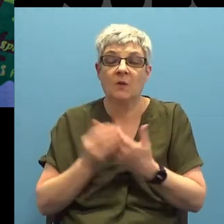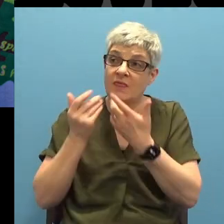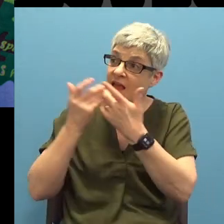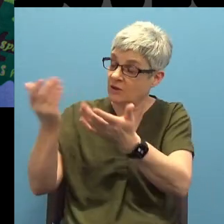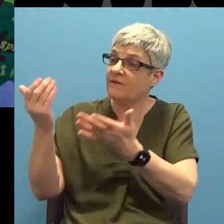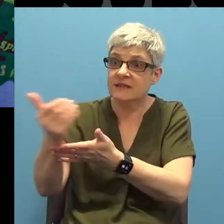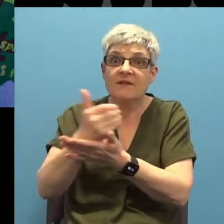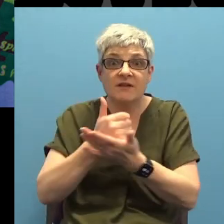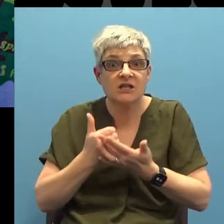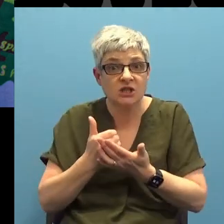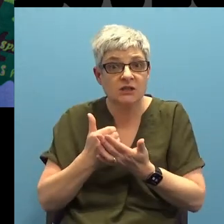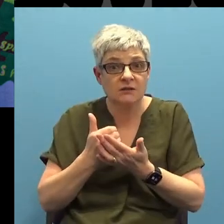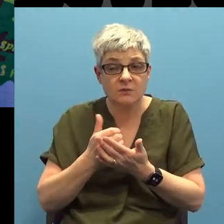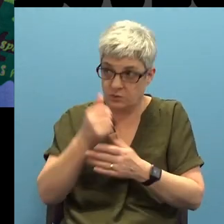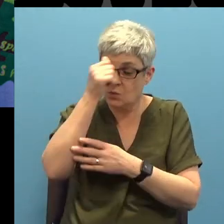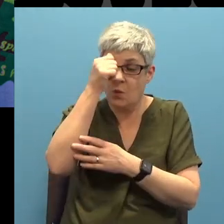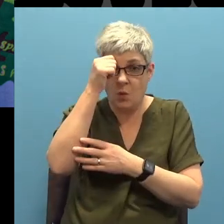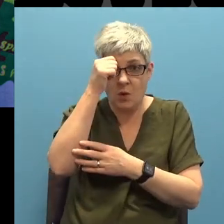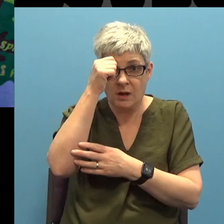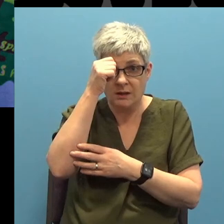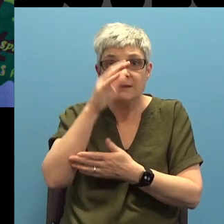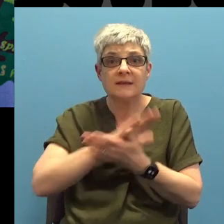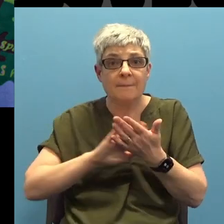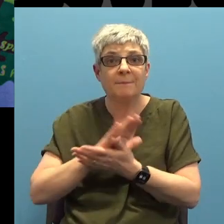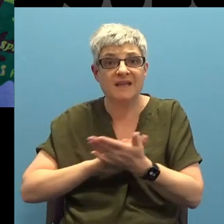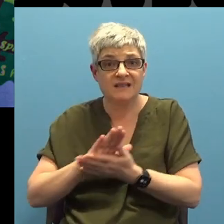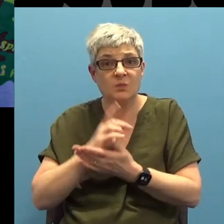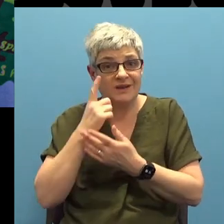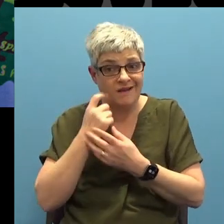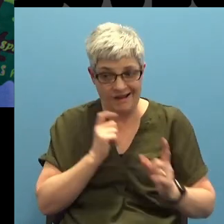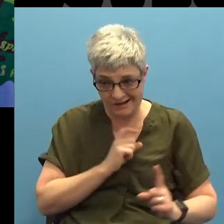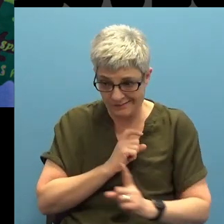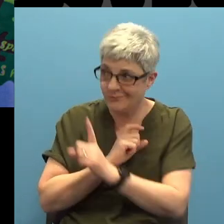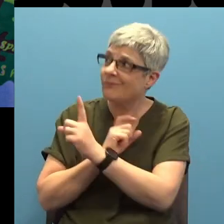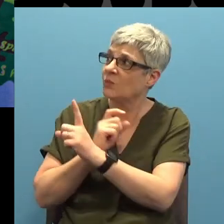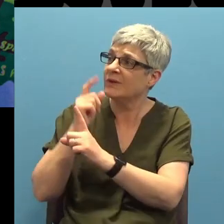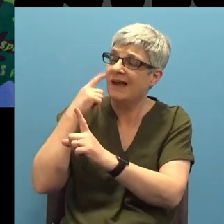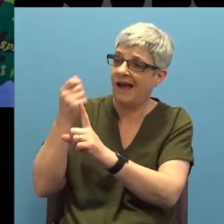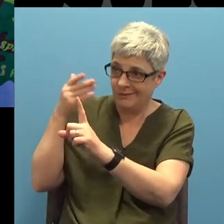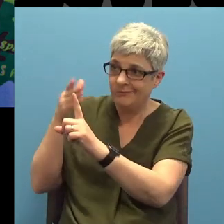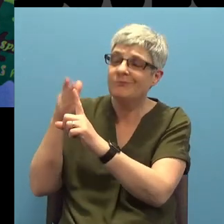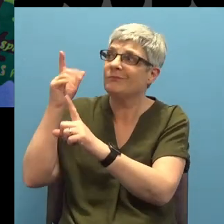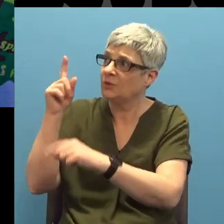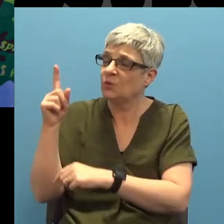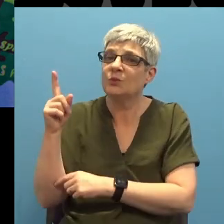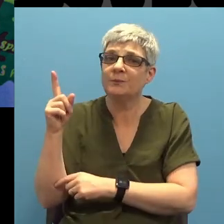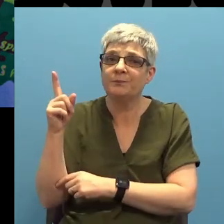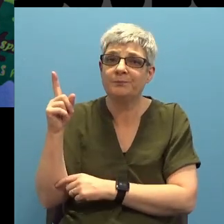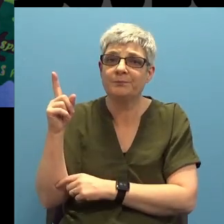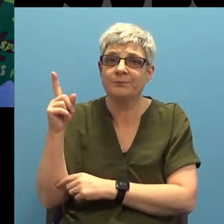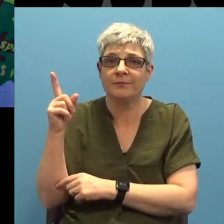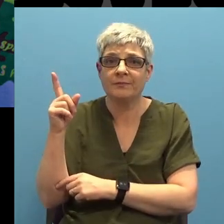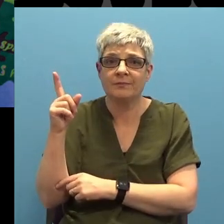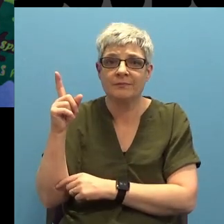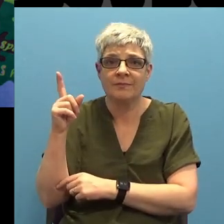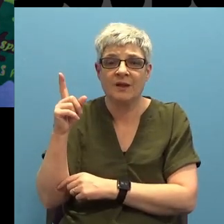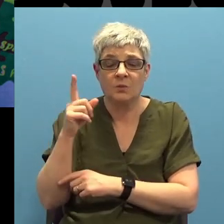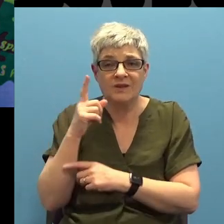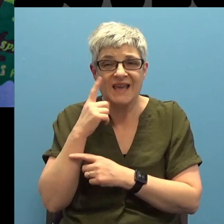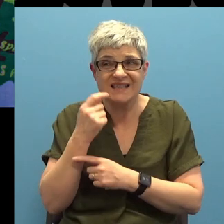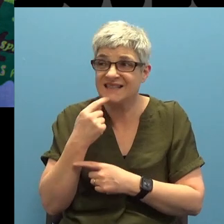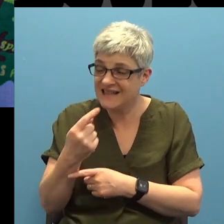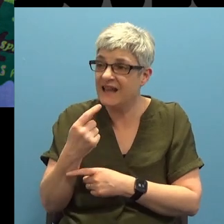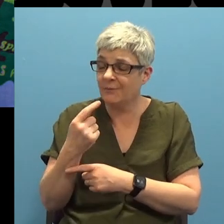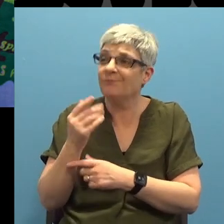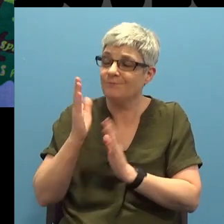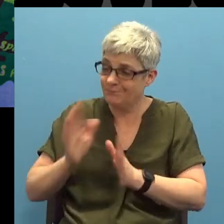a salvation made known to us so that we indeed can come to you, can acknowledge you, can say not just there is